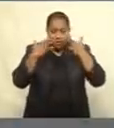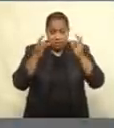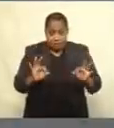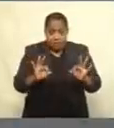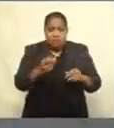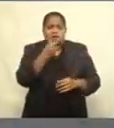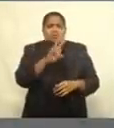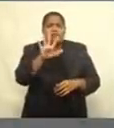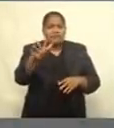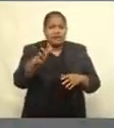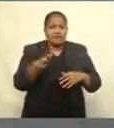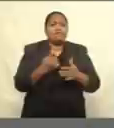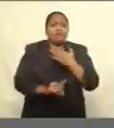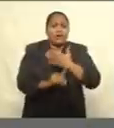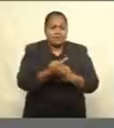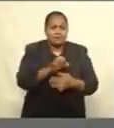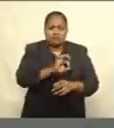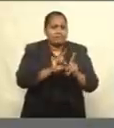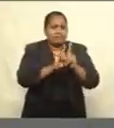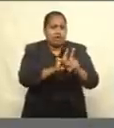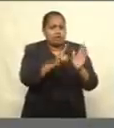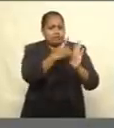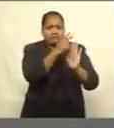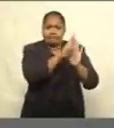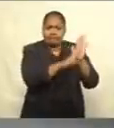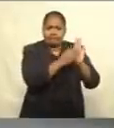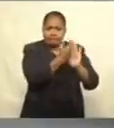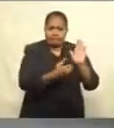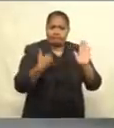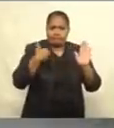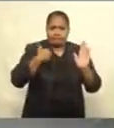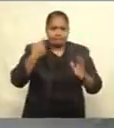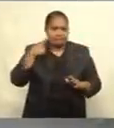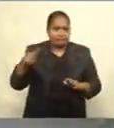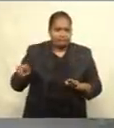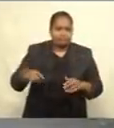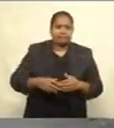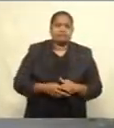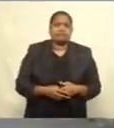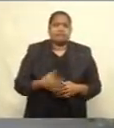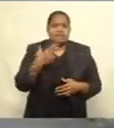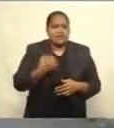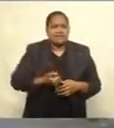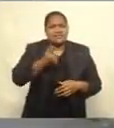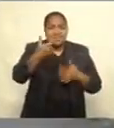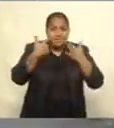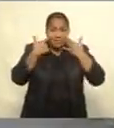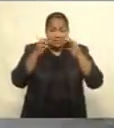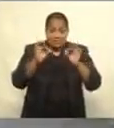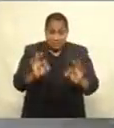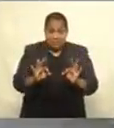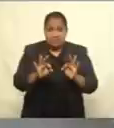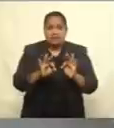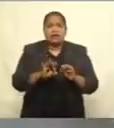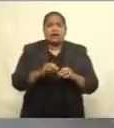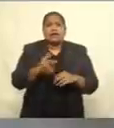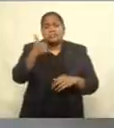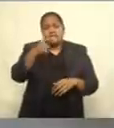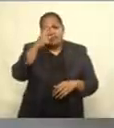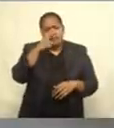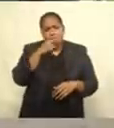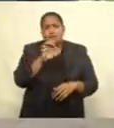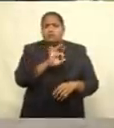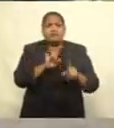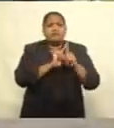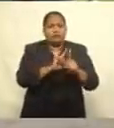25 were breaching health restrictions. The Eastern Division recorded 13 arrests, including 6 for curfew breaches, and 7 people were found not